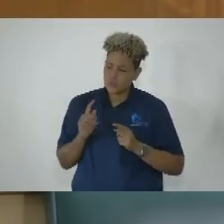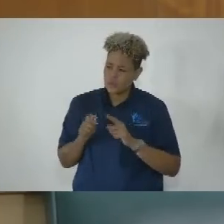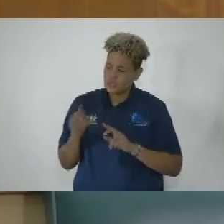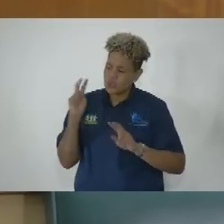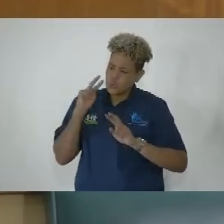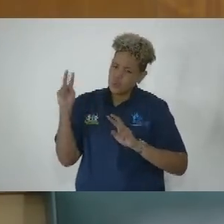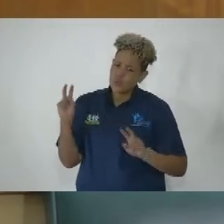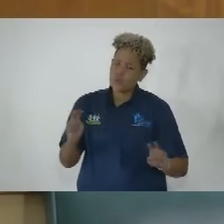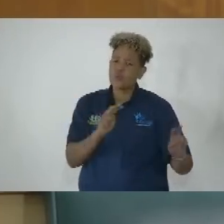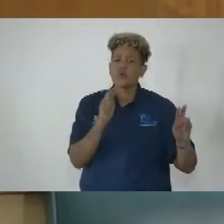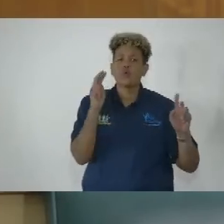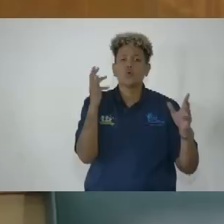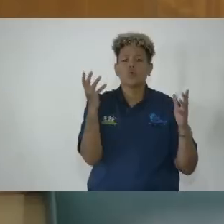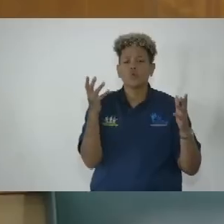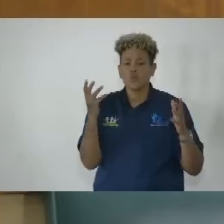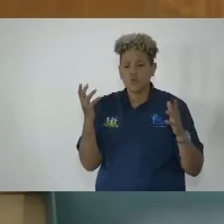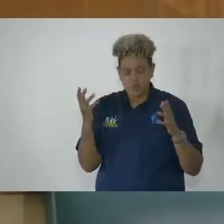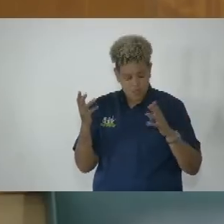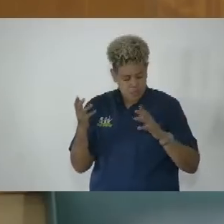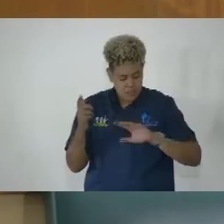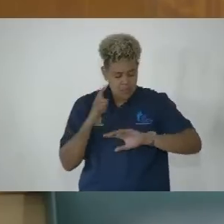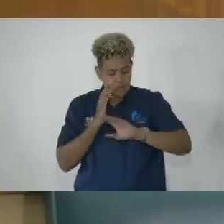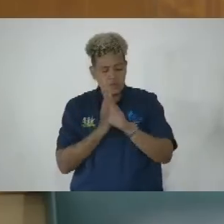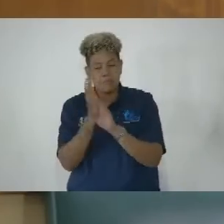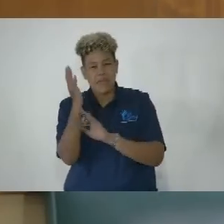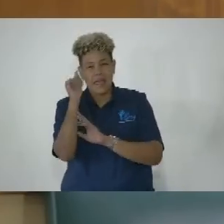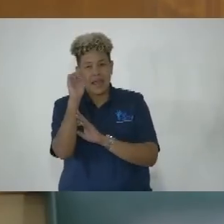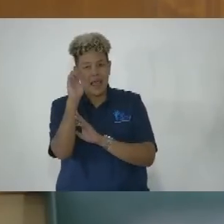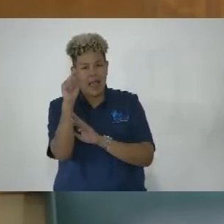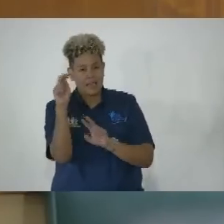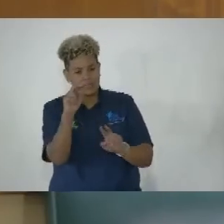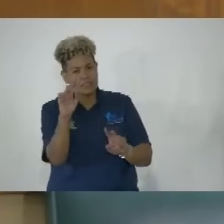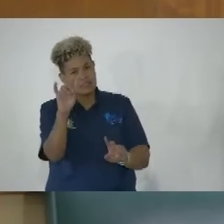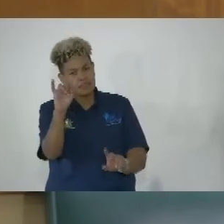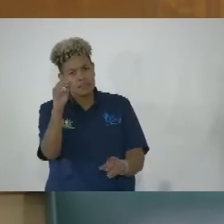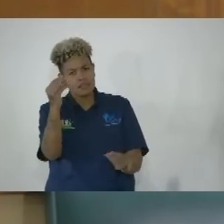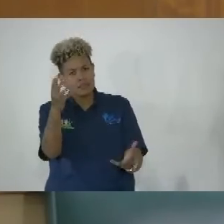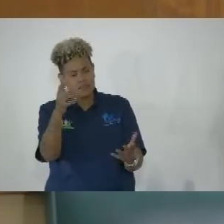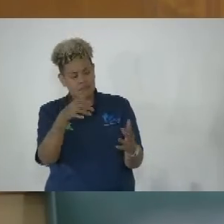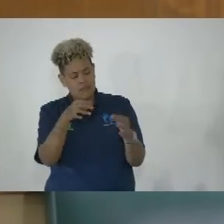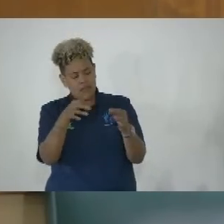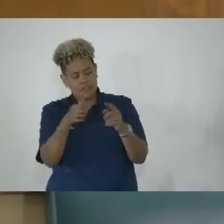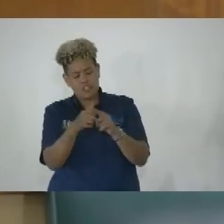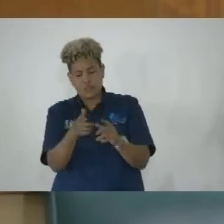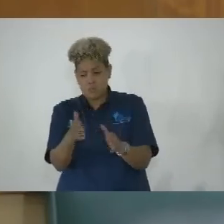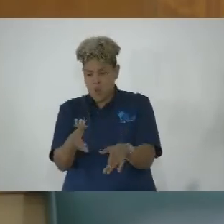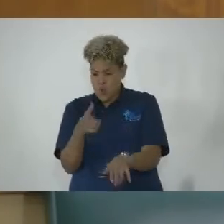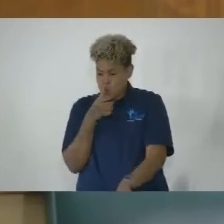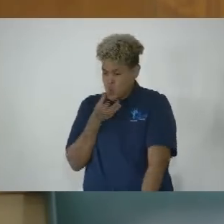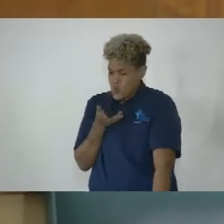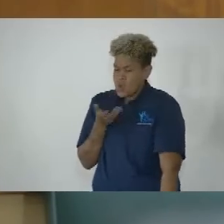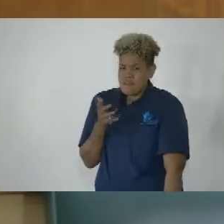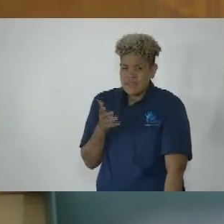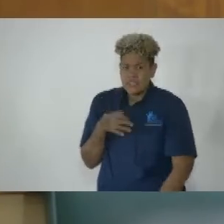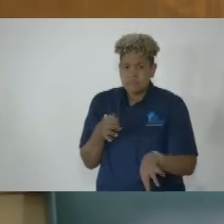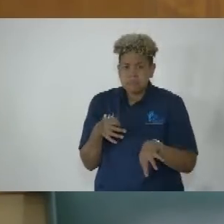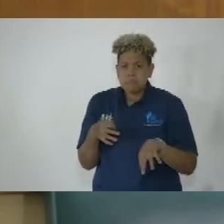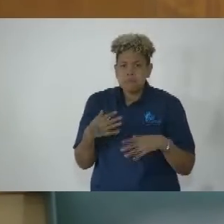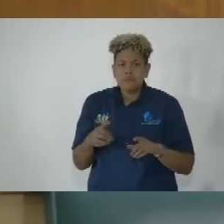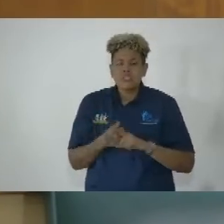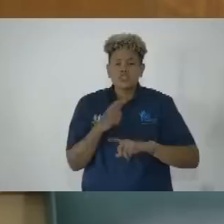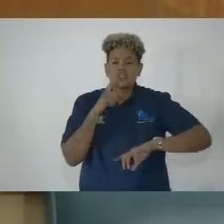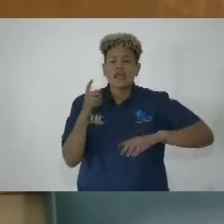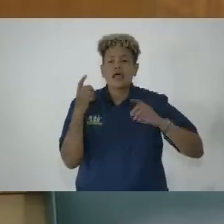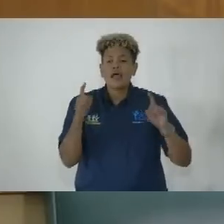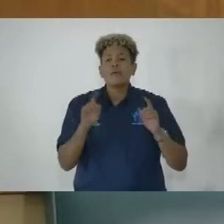at the Principal Act, it does give a definition of the prescribed person. And consequent